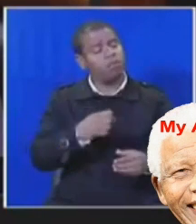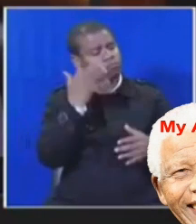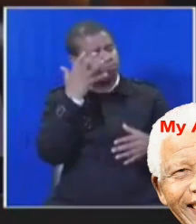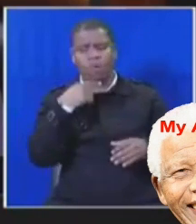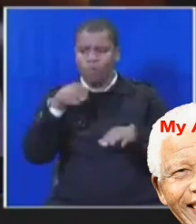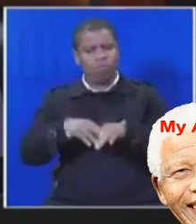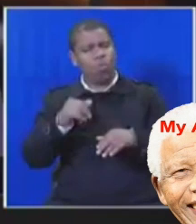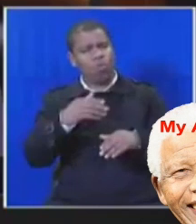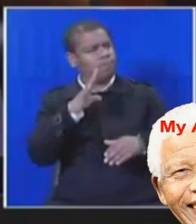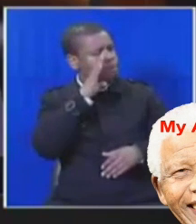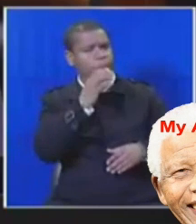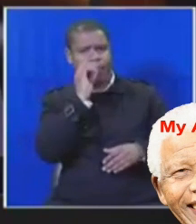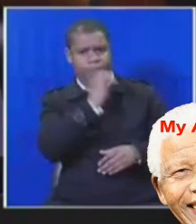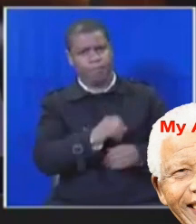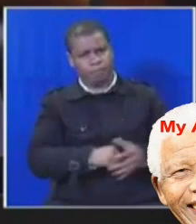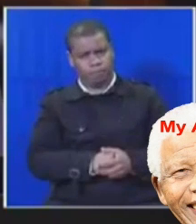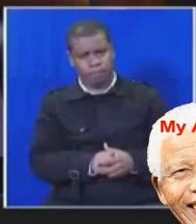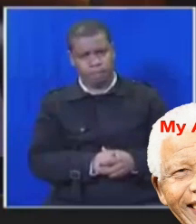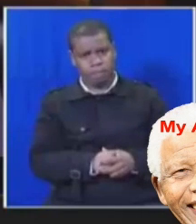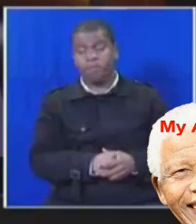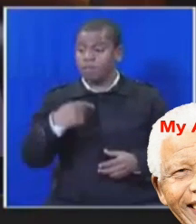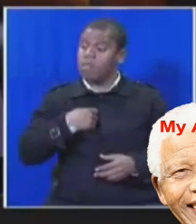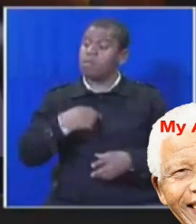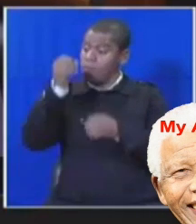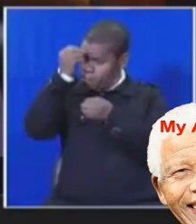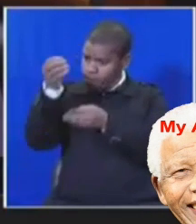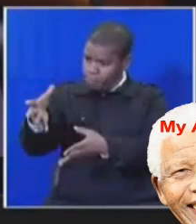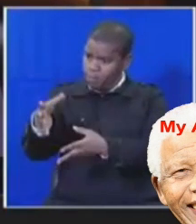I finish. I have not finished my ruling.